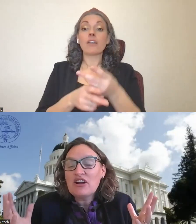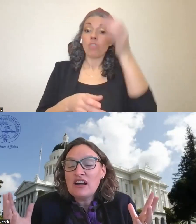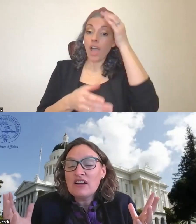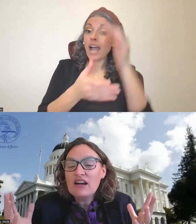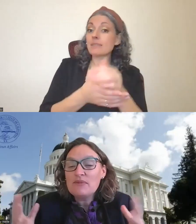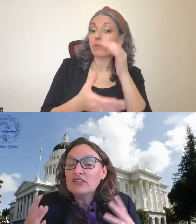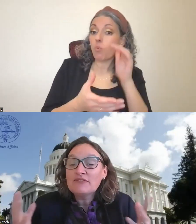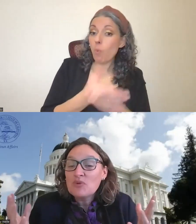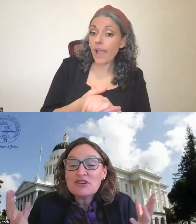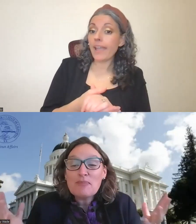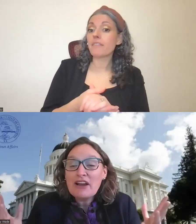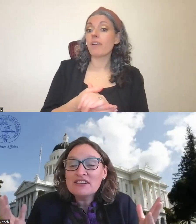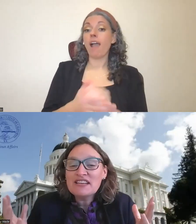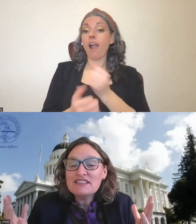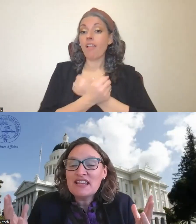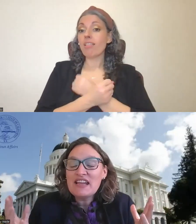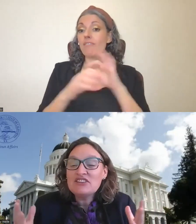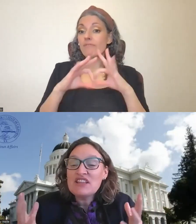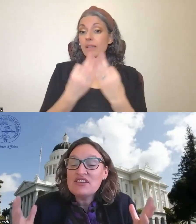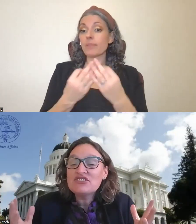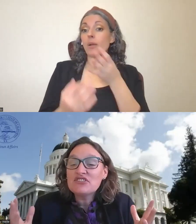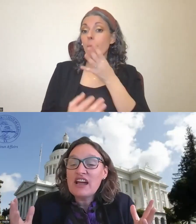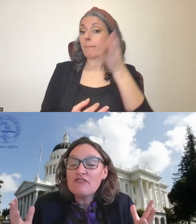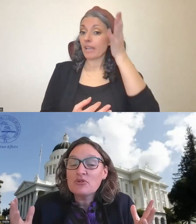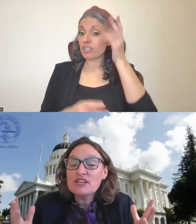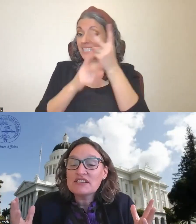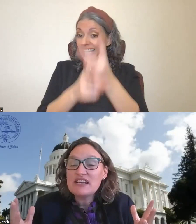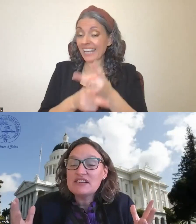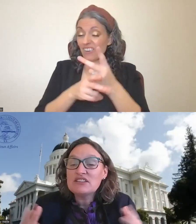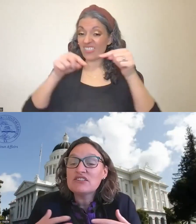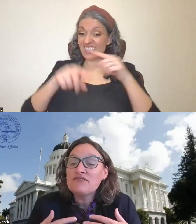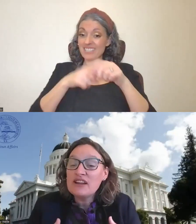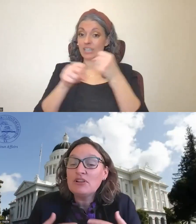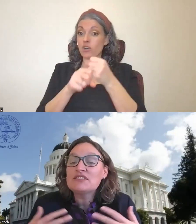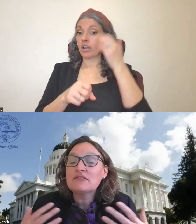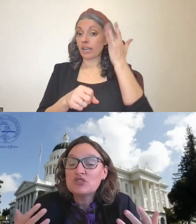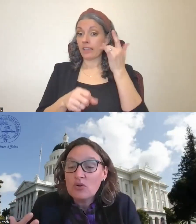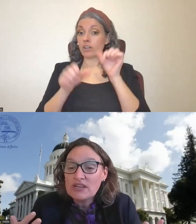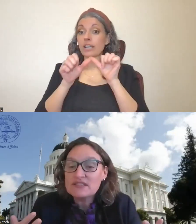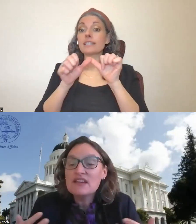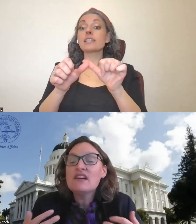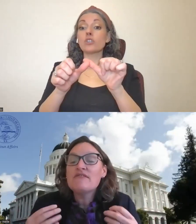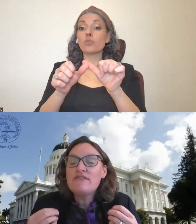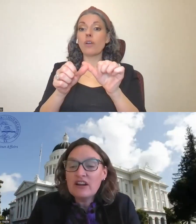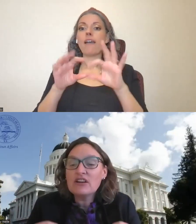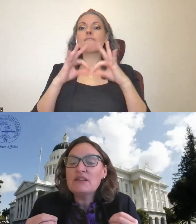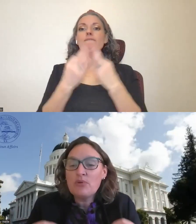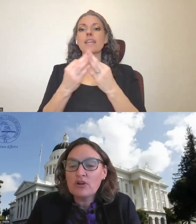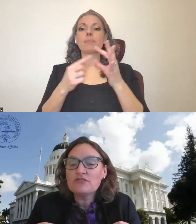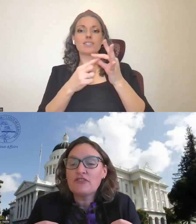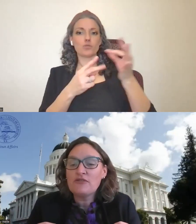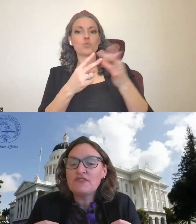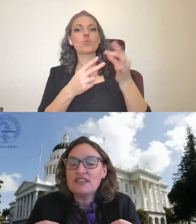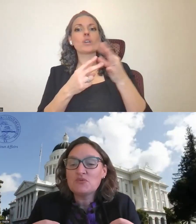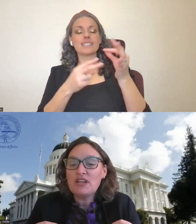and our loved ones, our parents as they age. And this year, California extended it to families of choice. Very